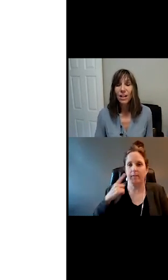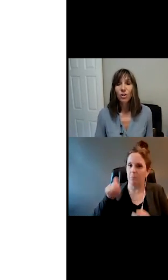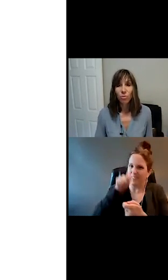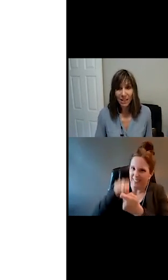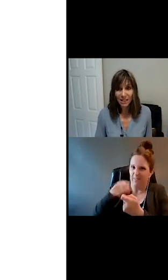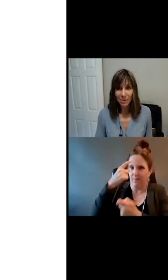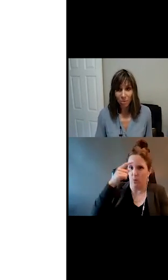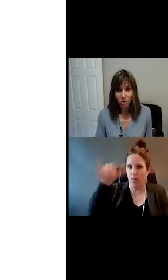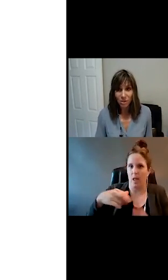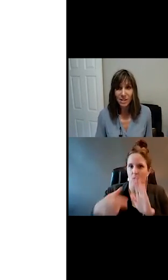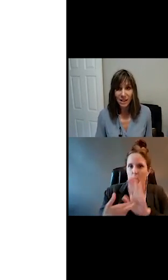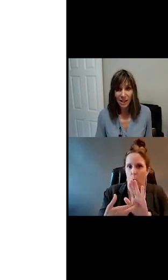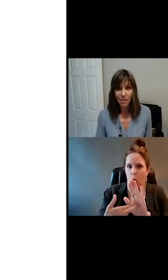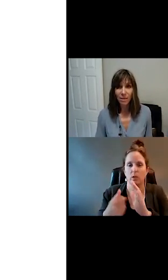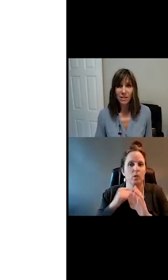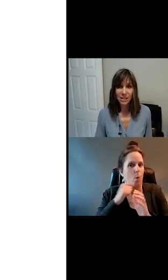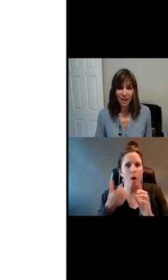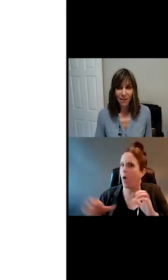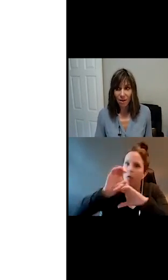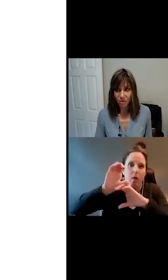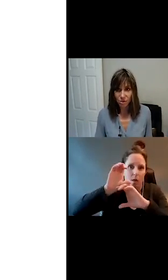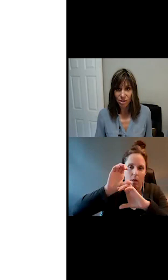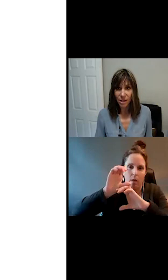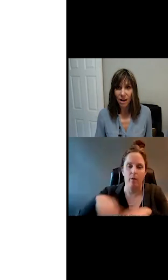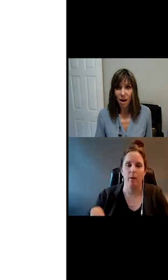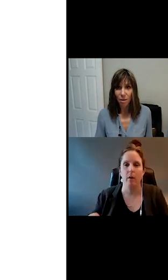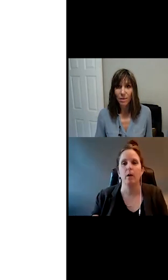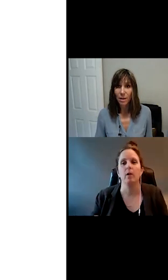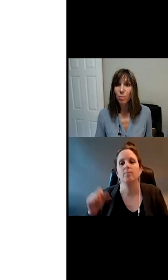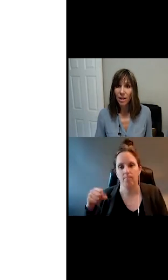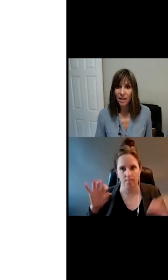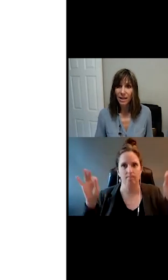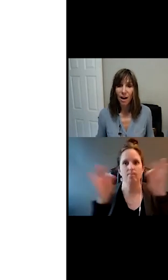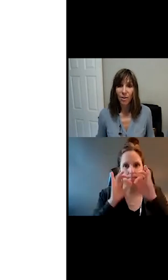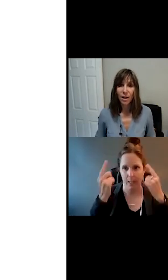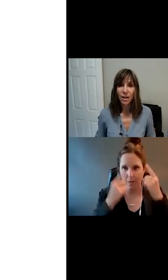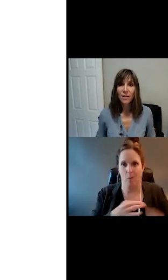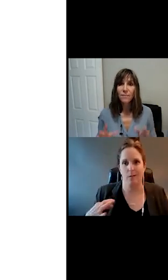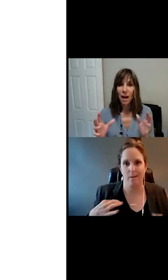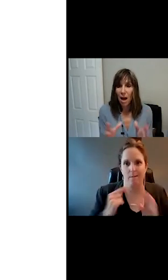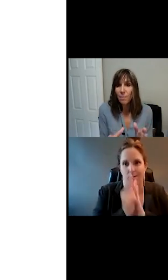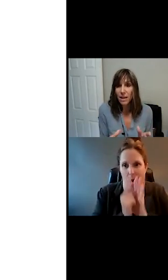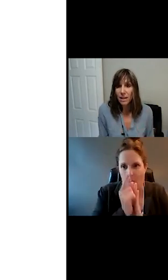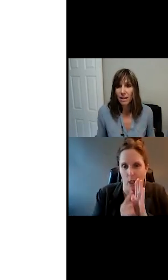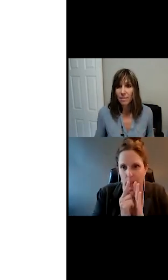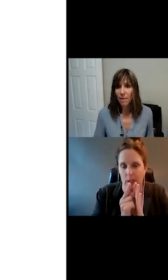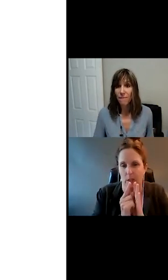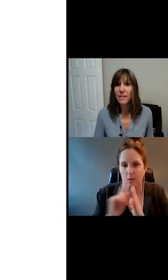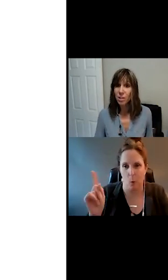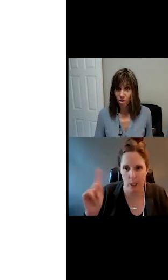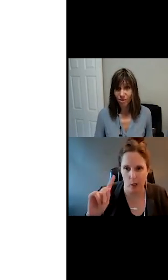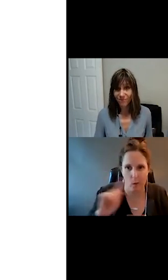workload? Critically important, thinking about the staff hours that are being put in and how to make